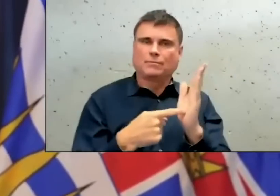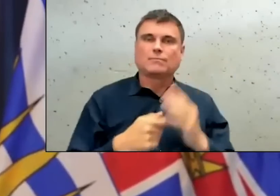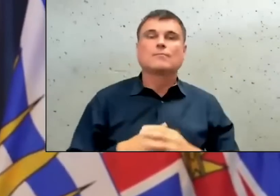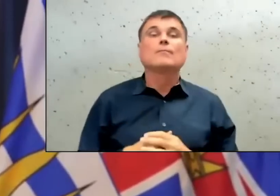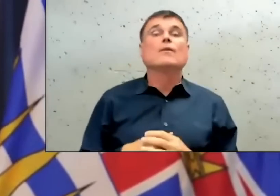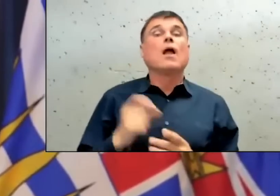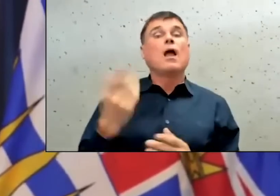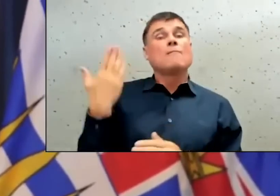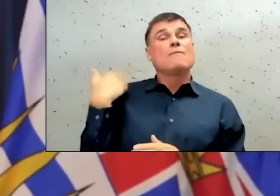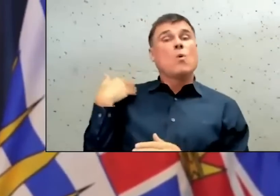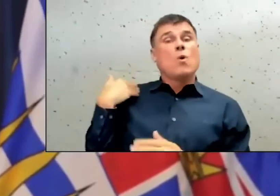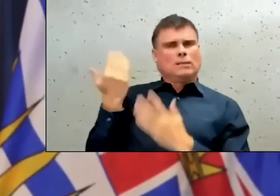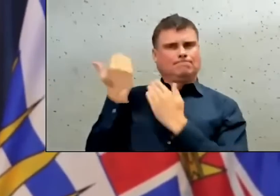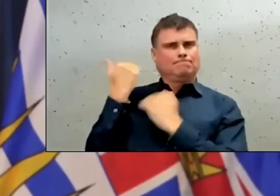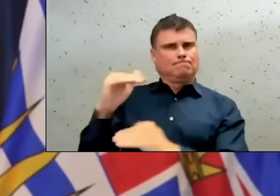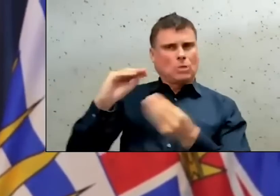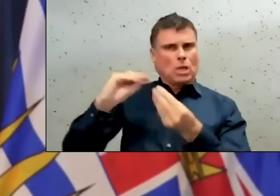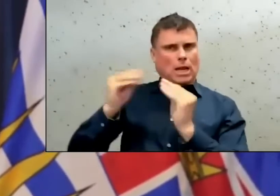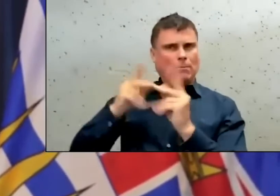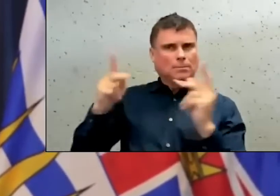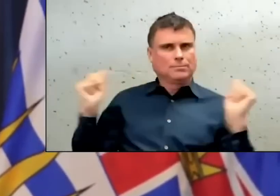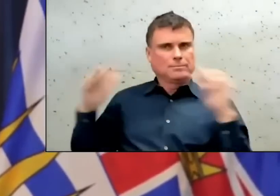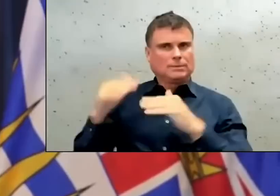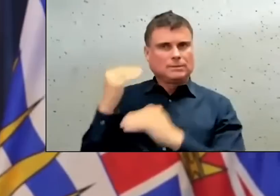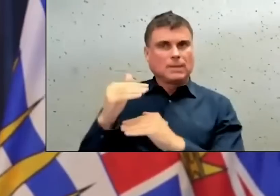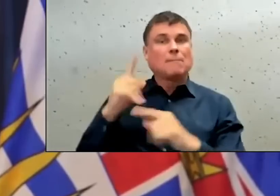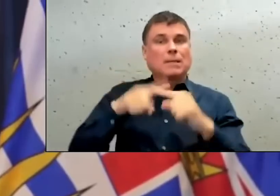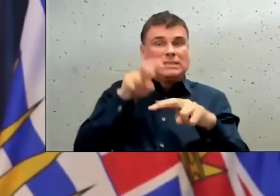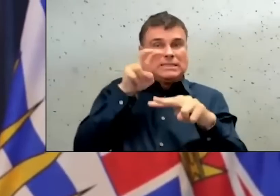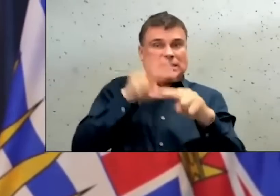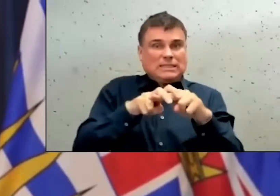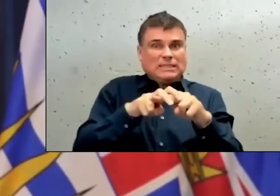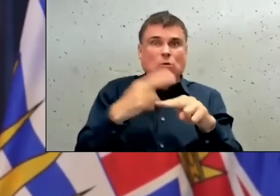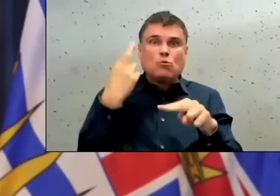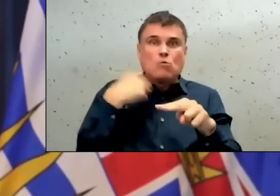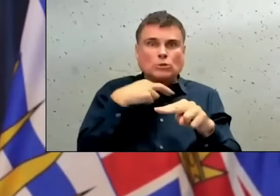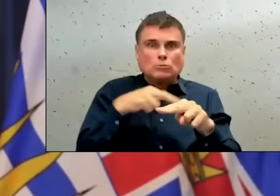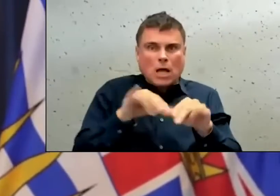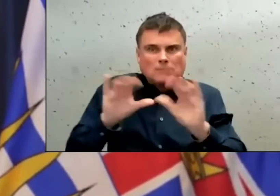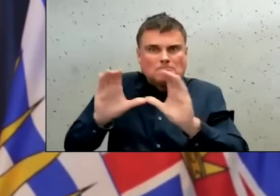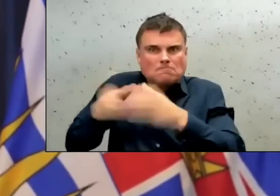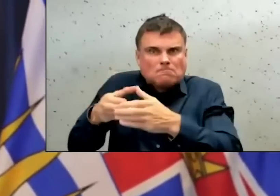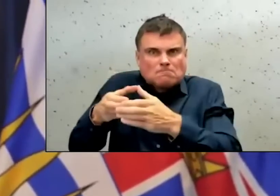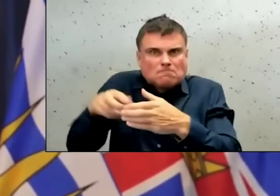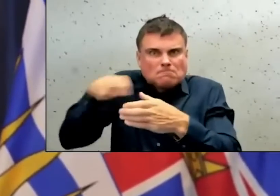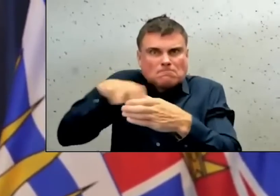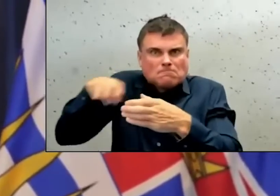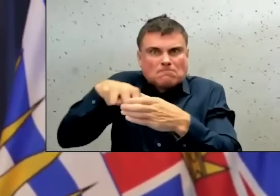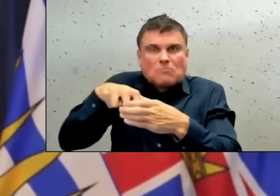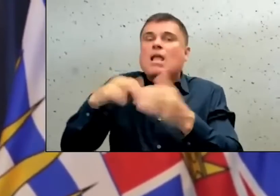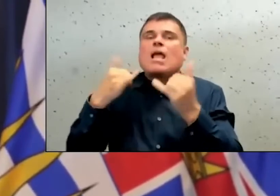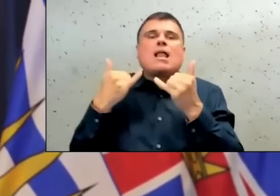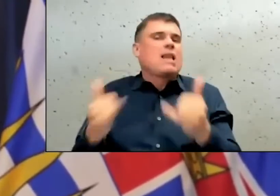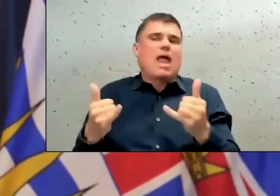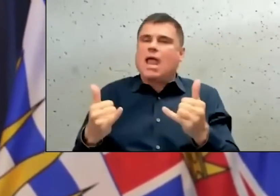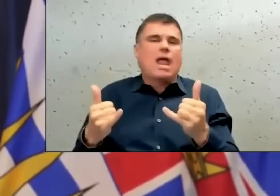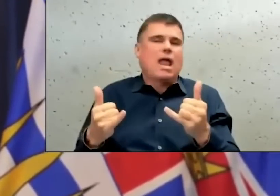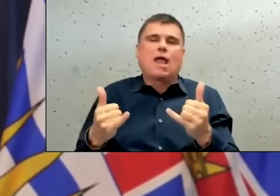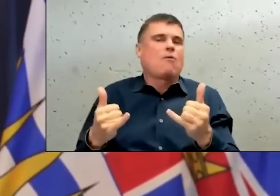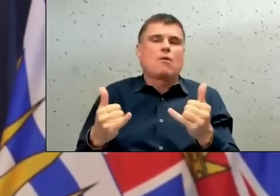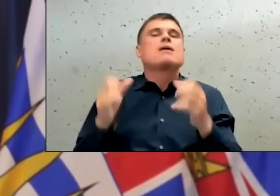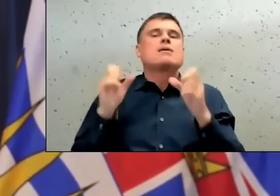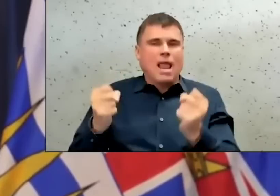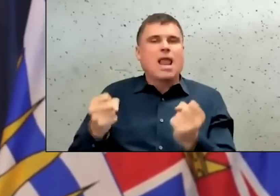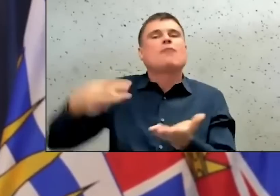requirement that everybody be seated at restaurants and pubs to allow a little bit more freedom of movement with the fact